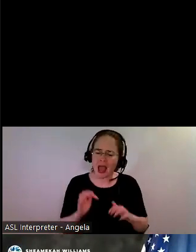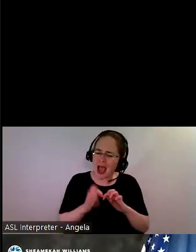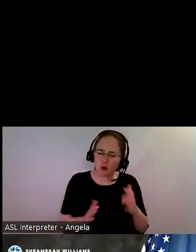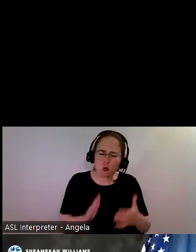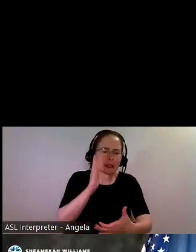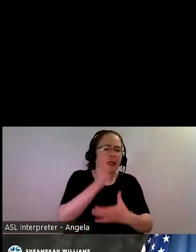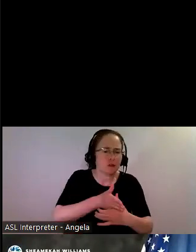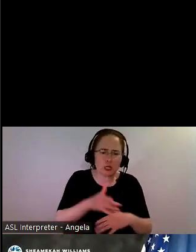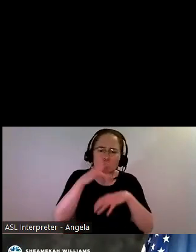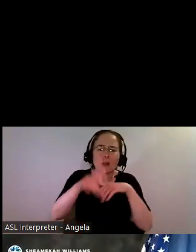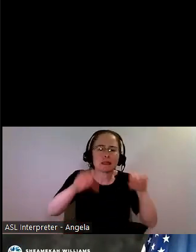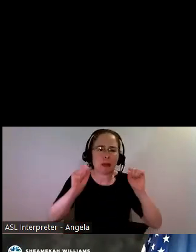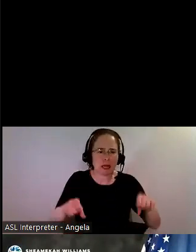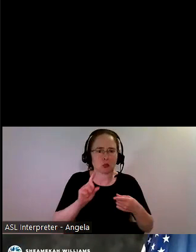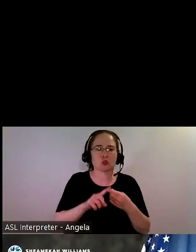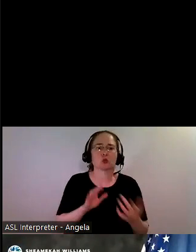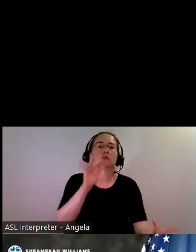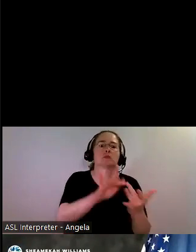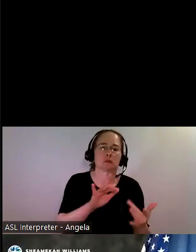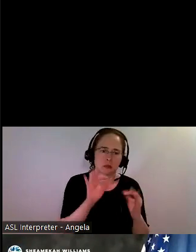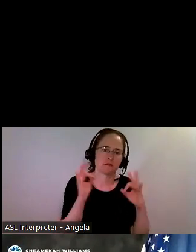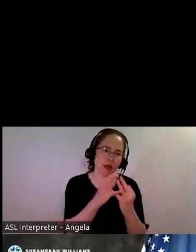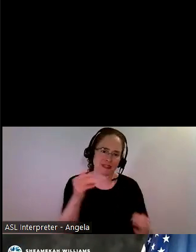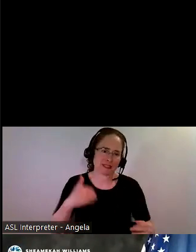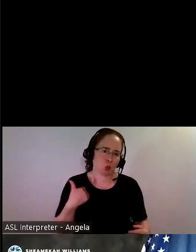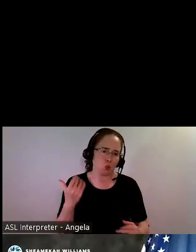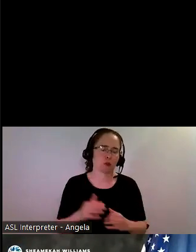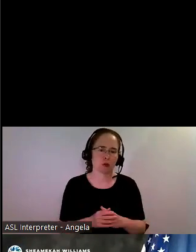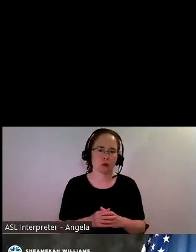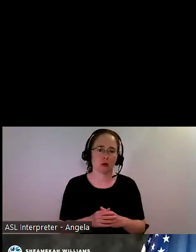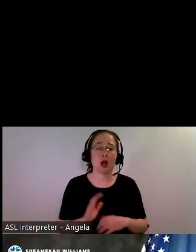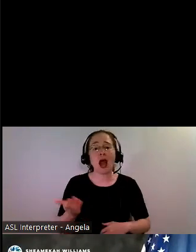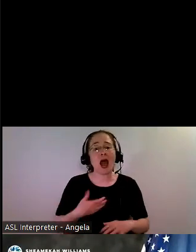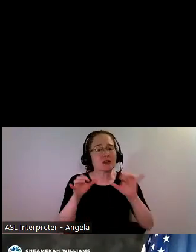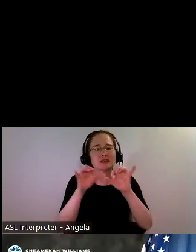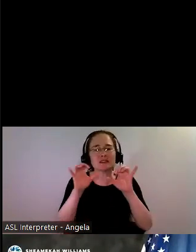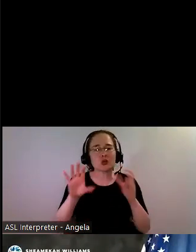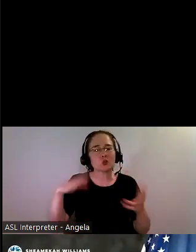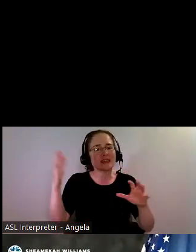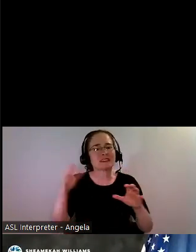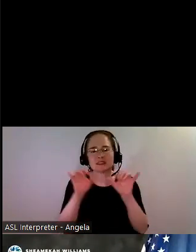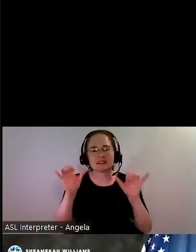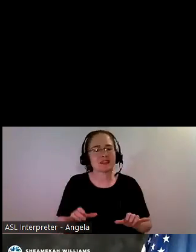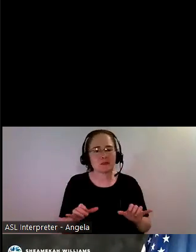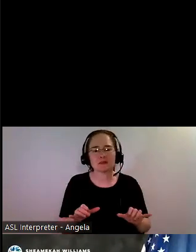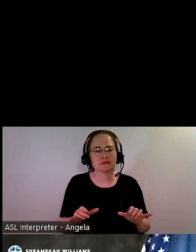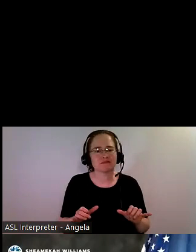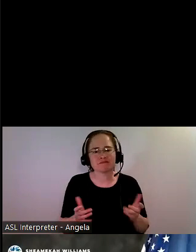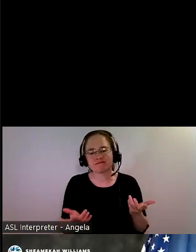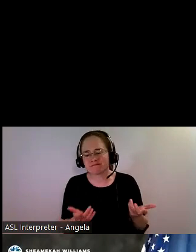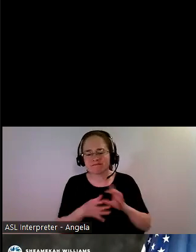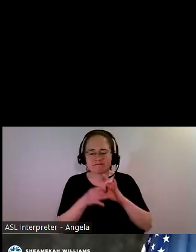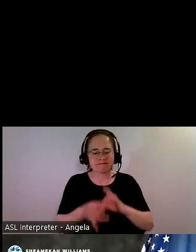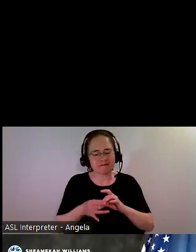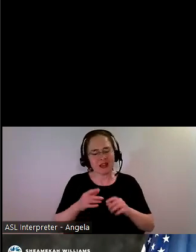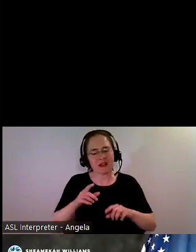possible to get to those youth and families. And then also our crisis system is not defined by our system, it's really defined by the